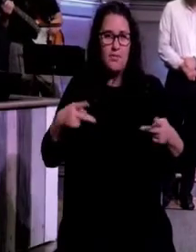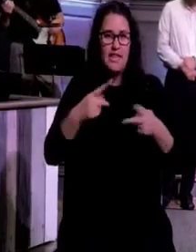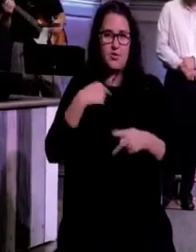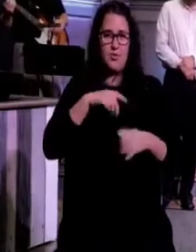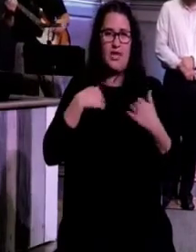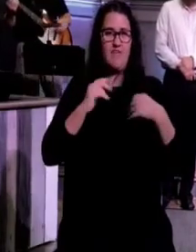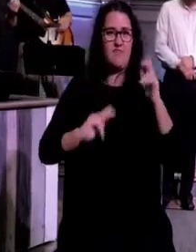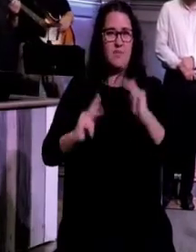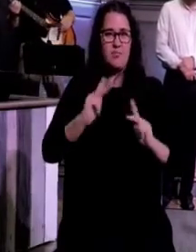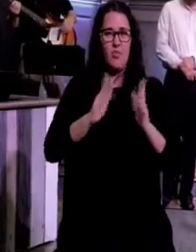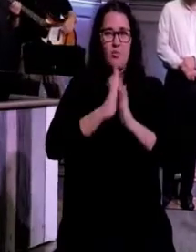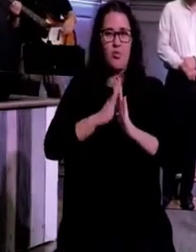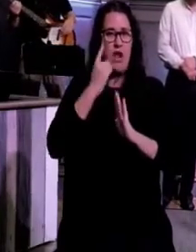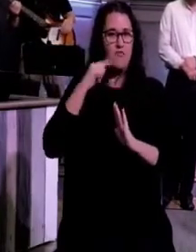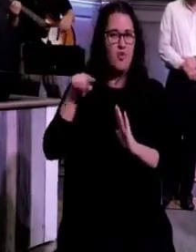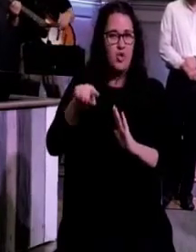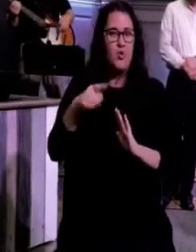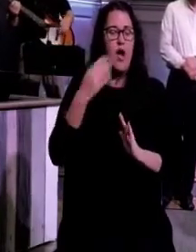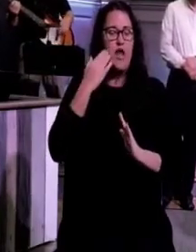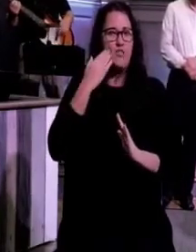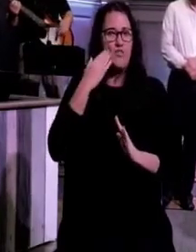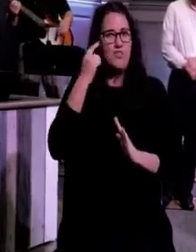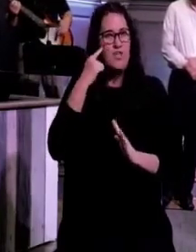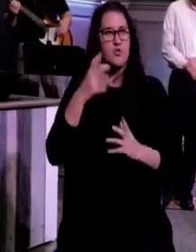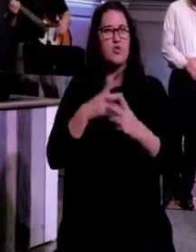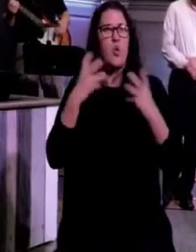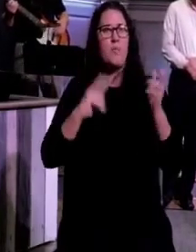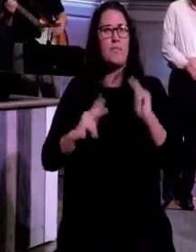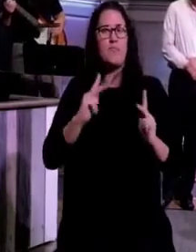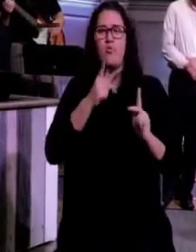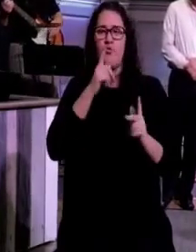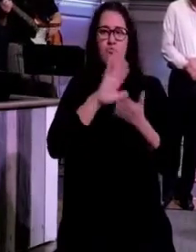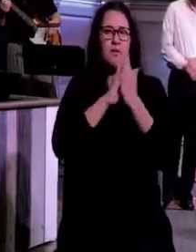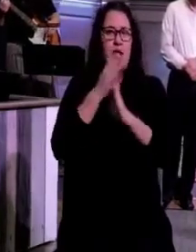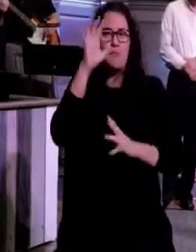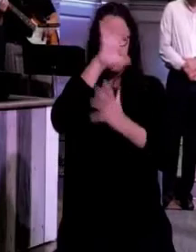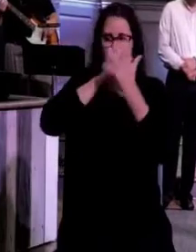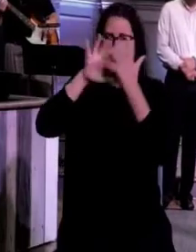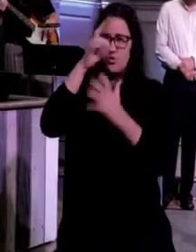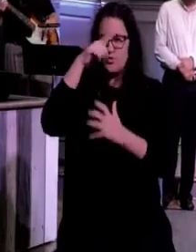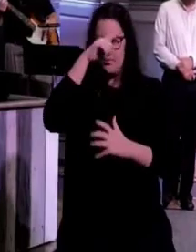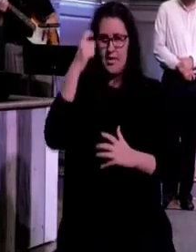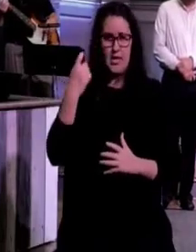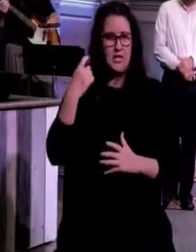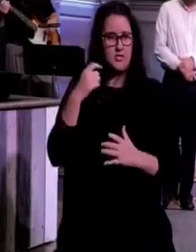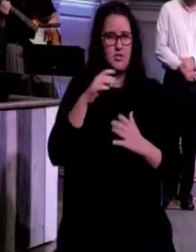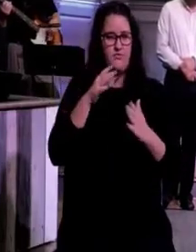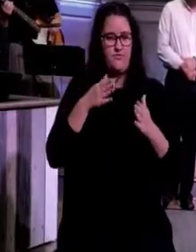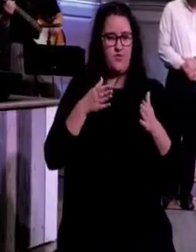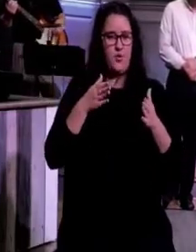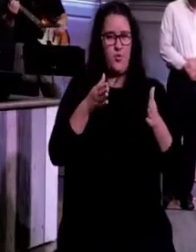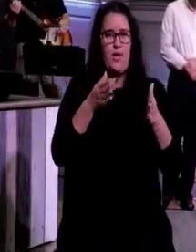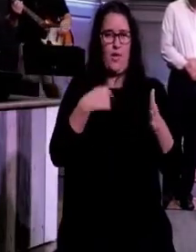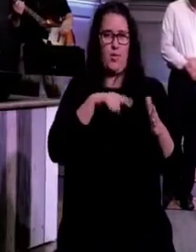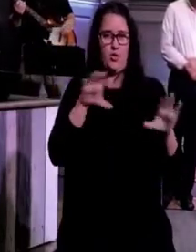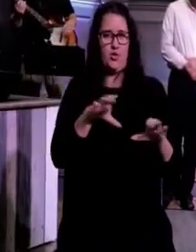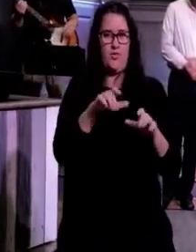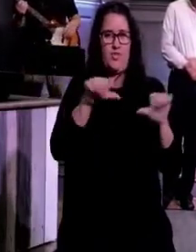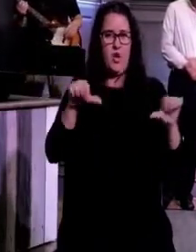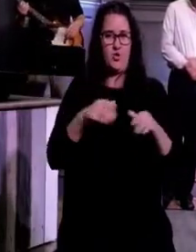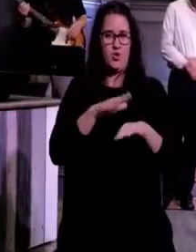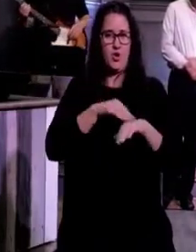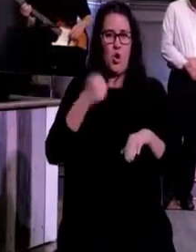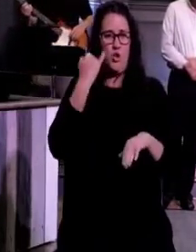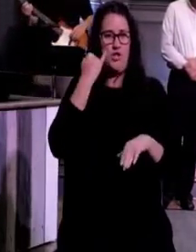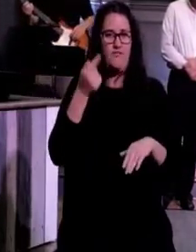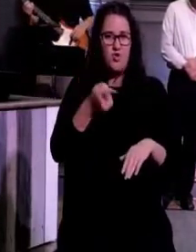praying for you. I think that so many people have got confused because the way we do in the altar call. If you are here